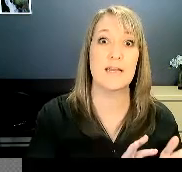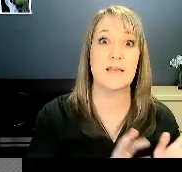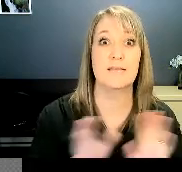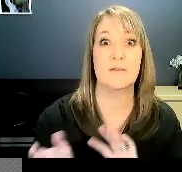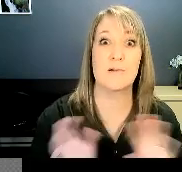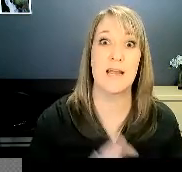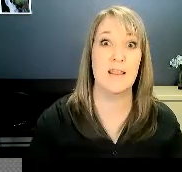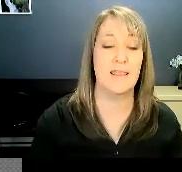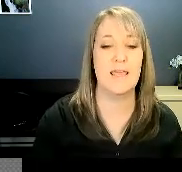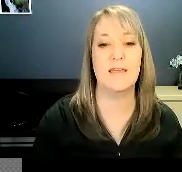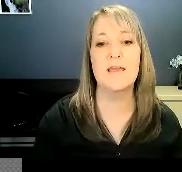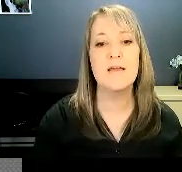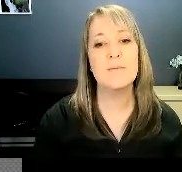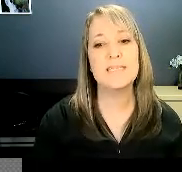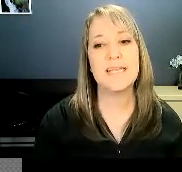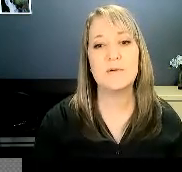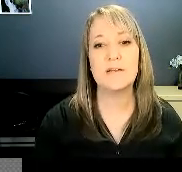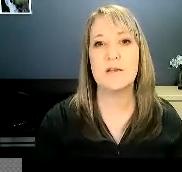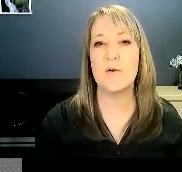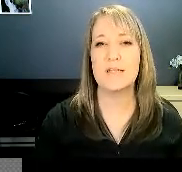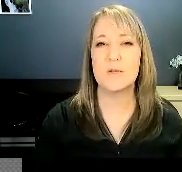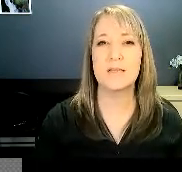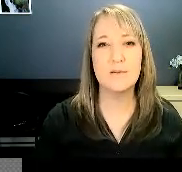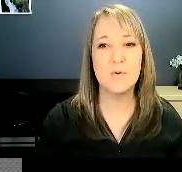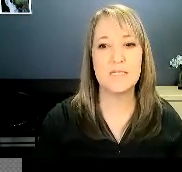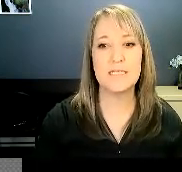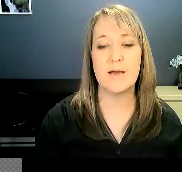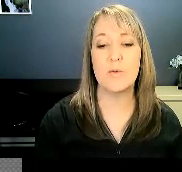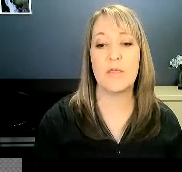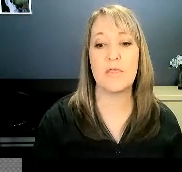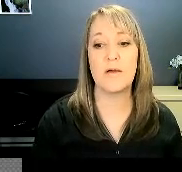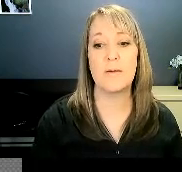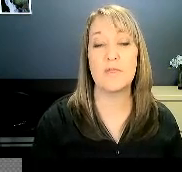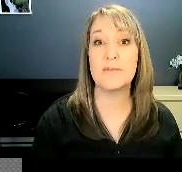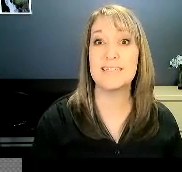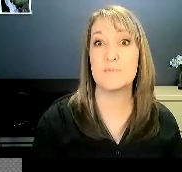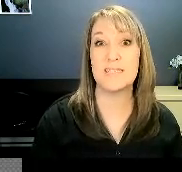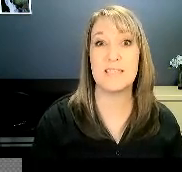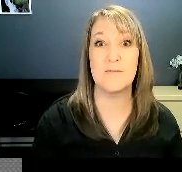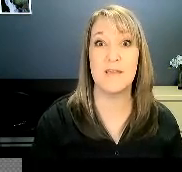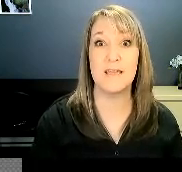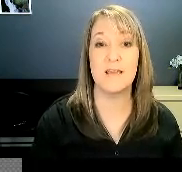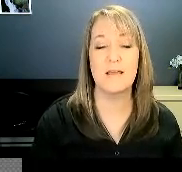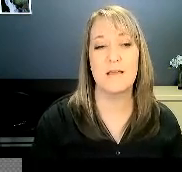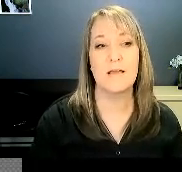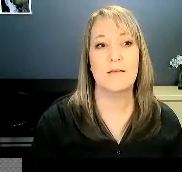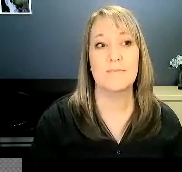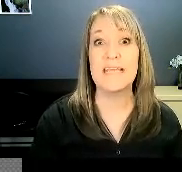you're signing the right thing. But today we're going to go into a little more detail with three